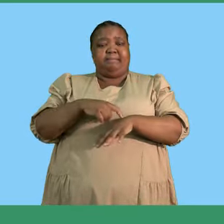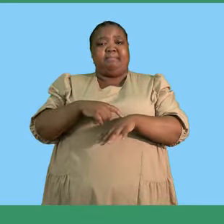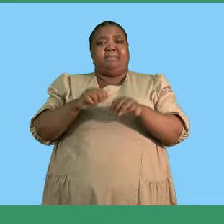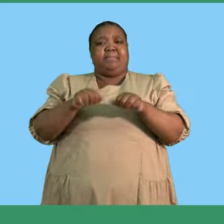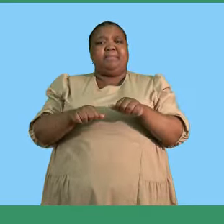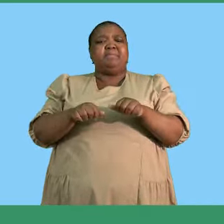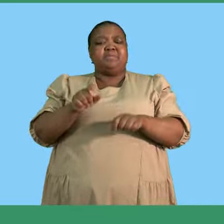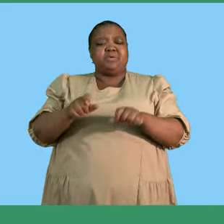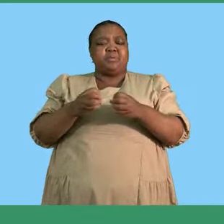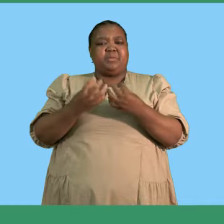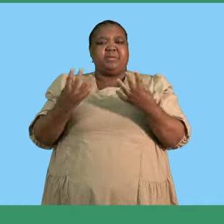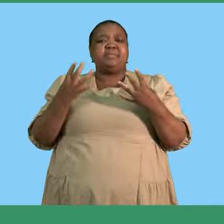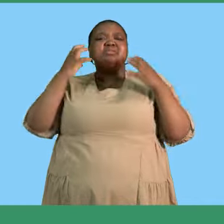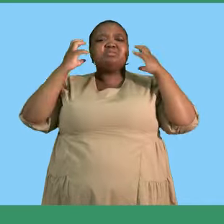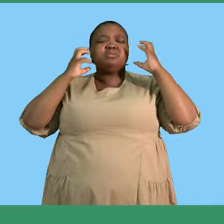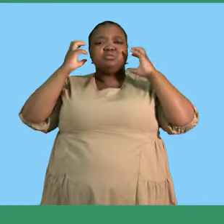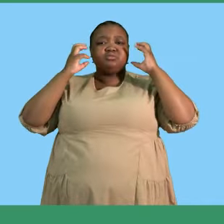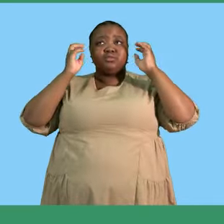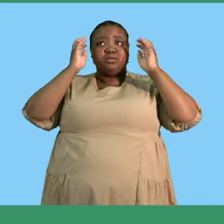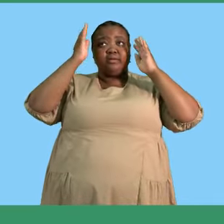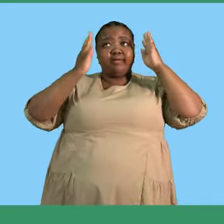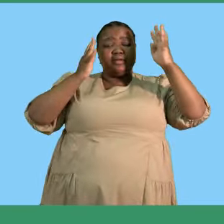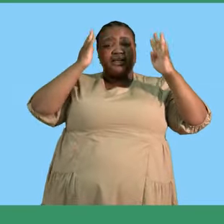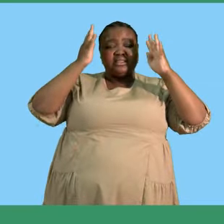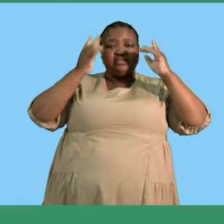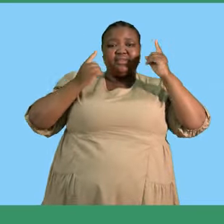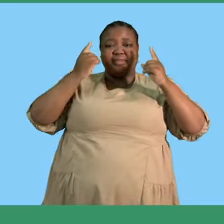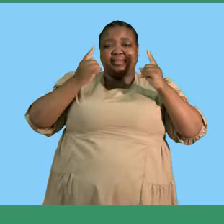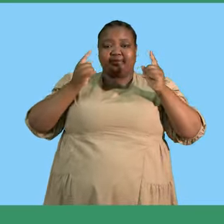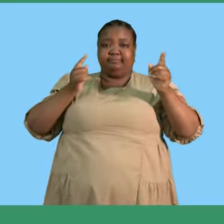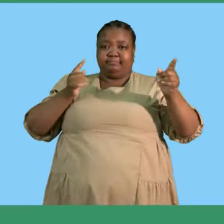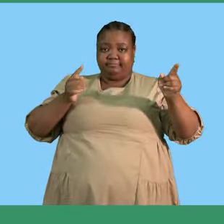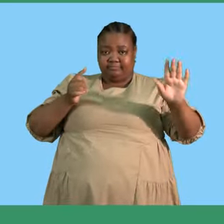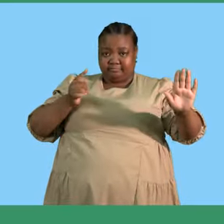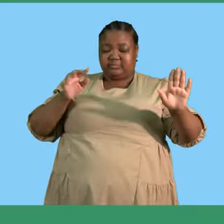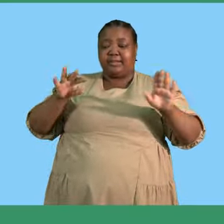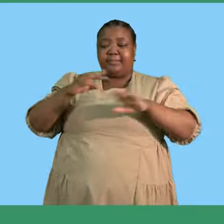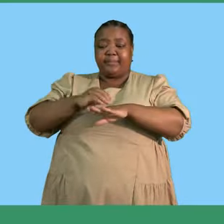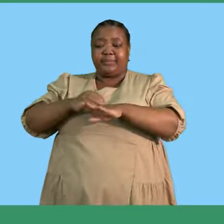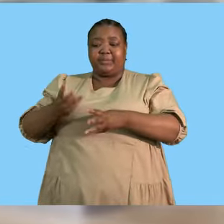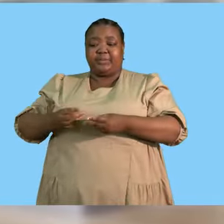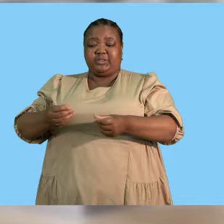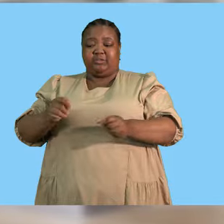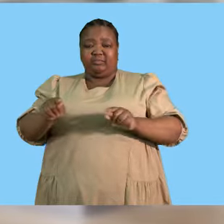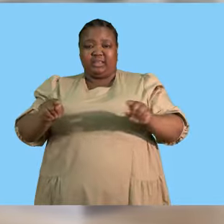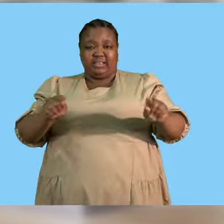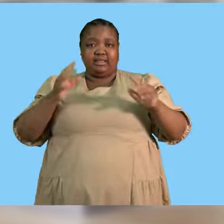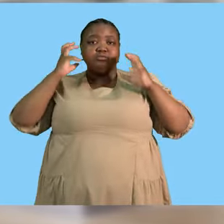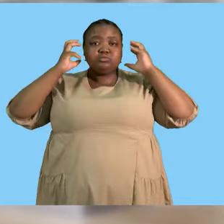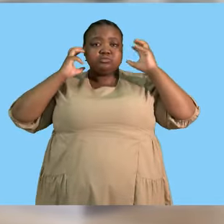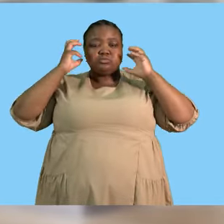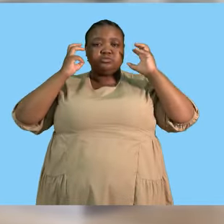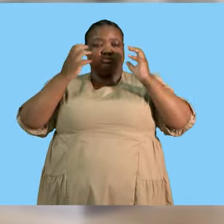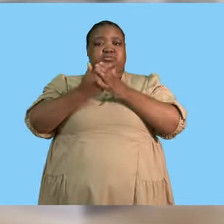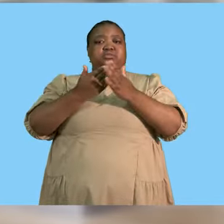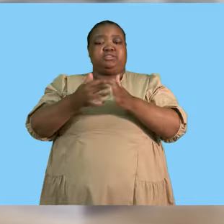time there is a confusion that happens between creative thinking and problem solving. Now, it is very